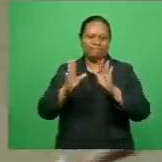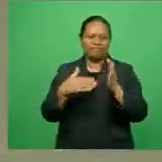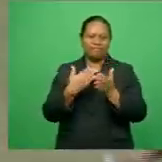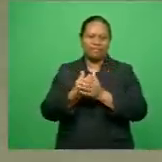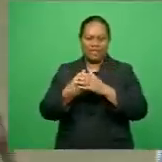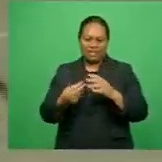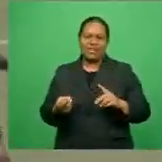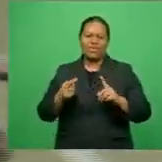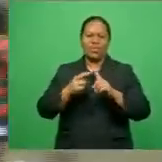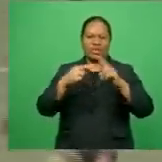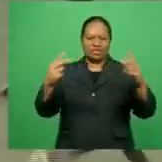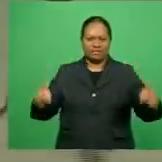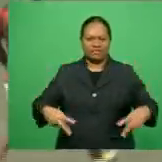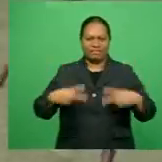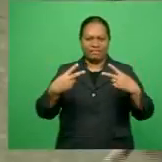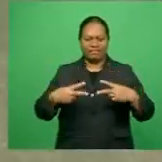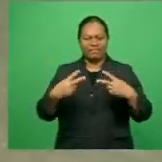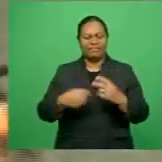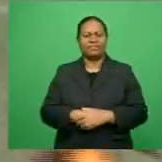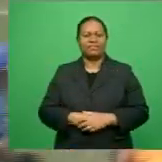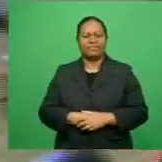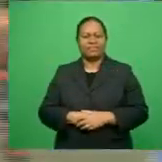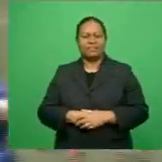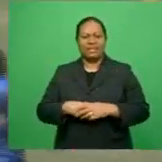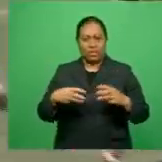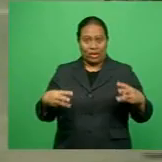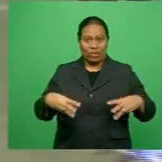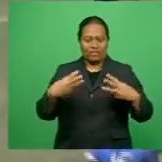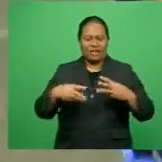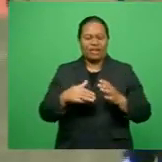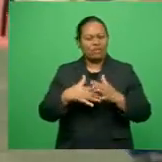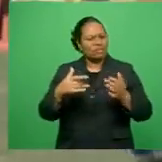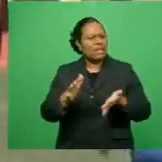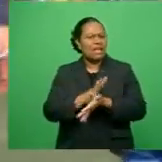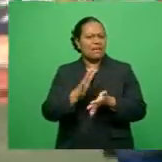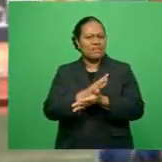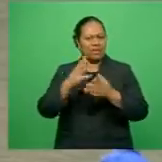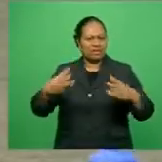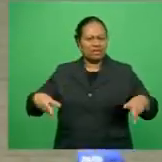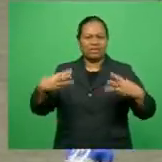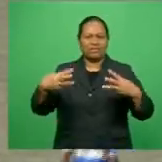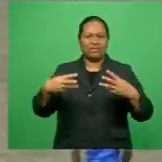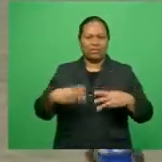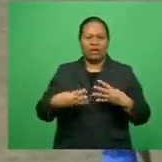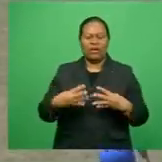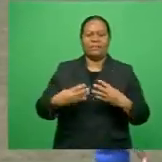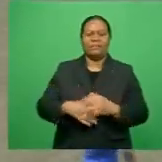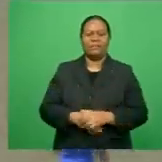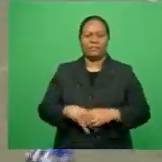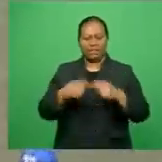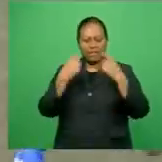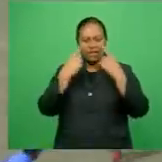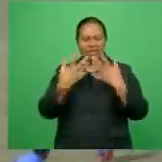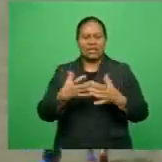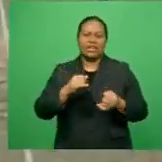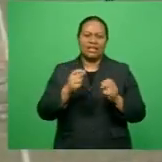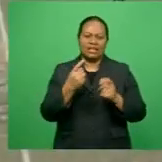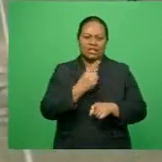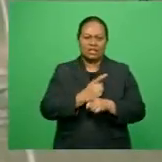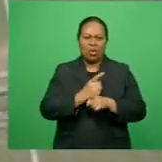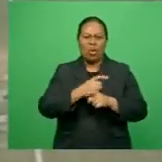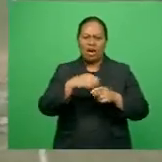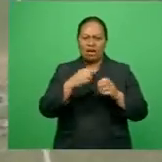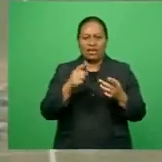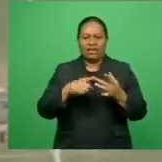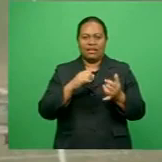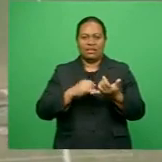quarterfinal. Though we bowed out of the quarterfinal, we are happy with how far we've come. Trainer Sekyuso Wanga says they did not